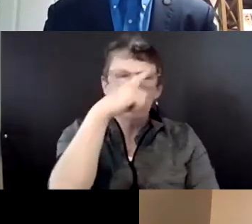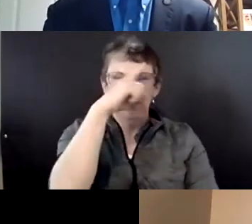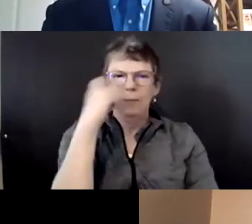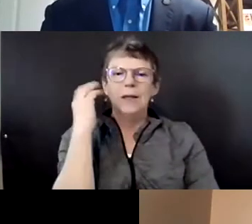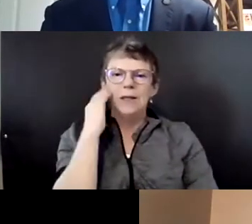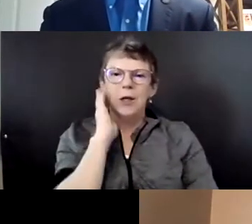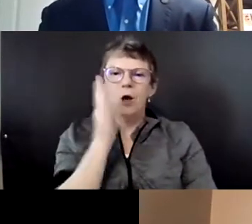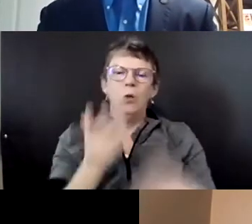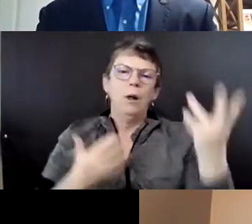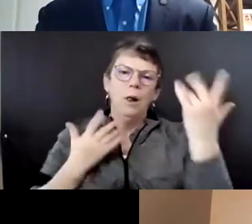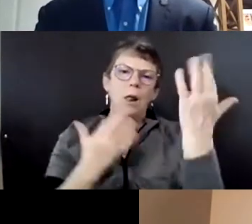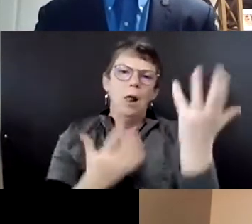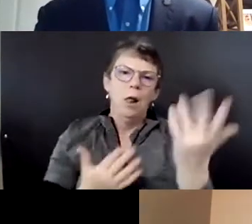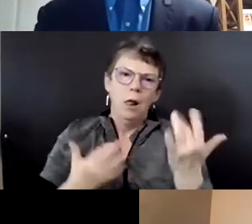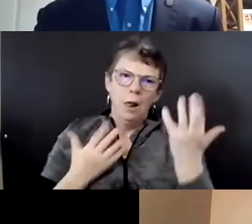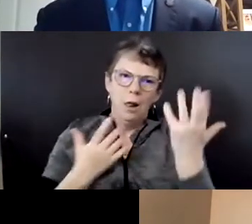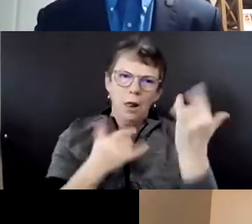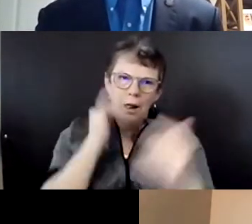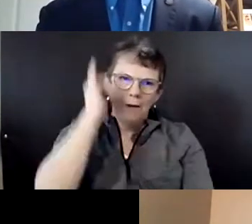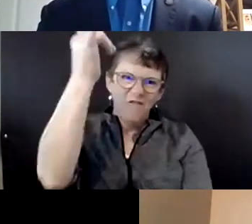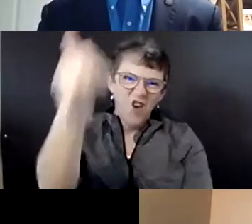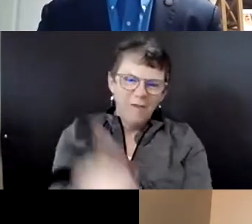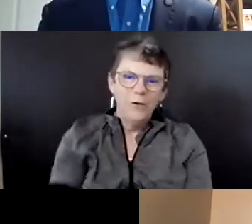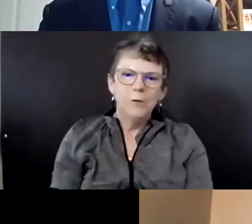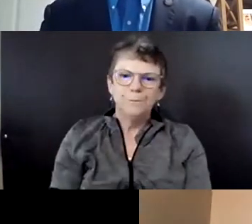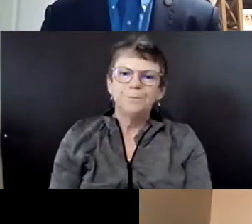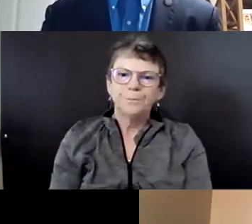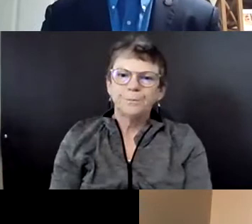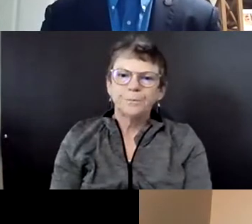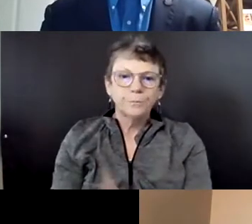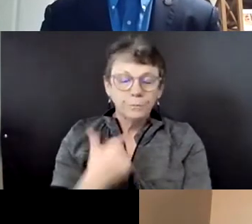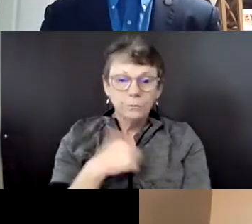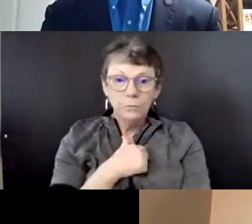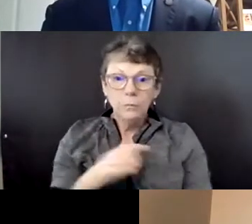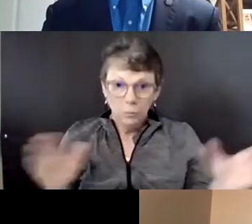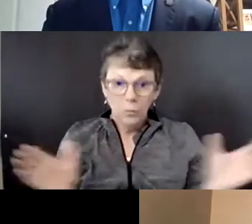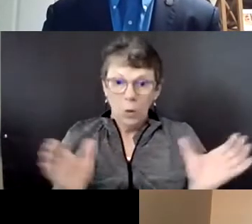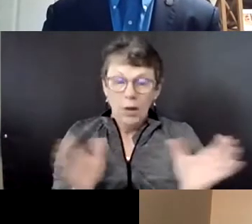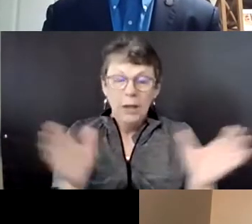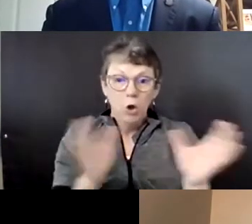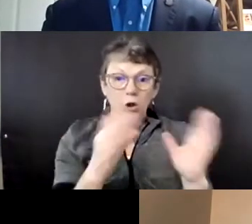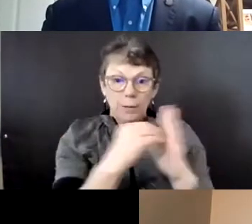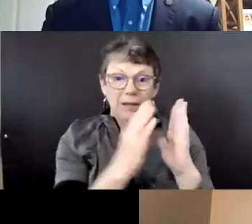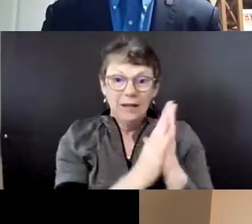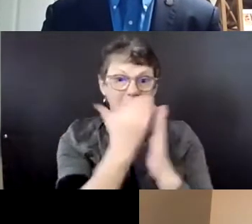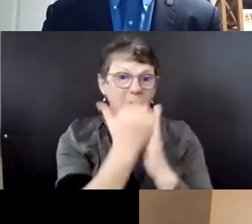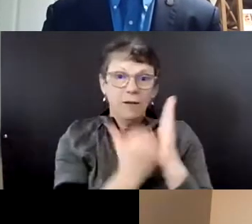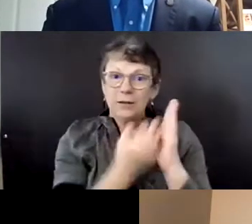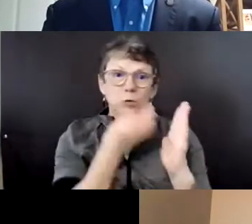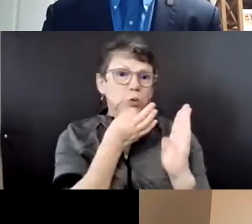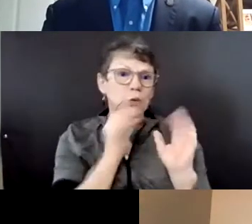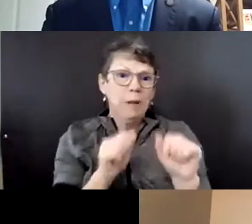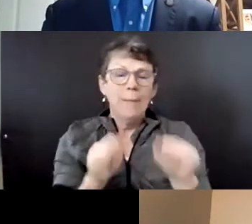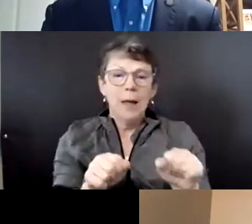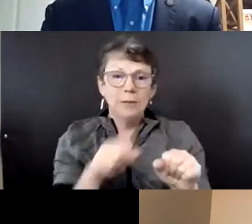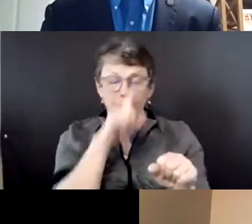Yeah, and we really encourage people to get on the wait list as soon as possible because the wait list is so long. Right. And we see so